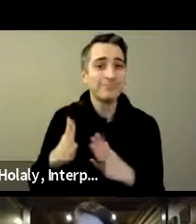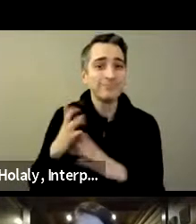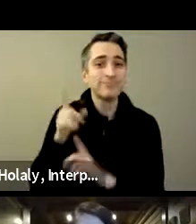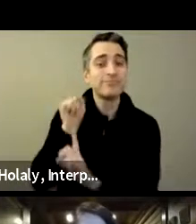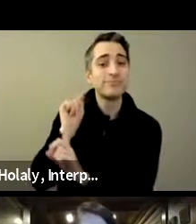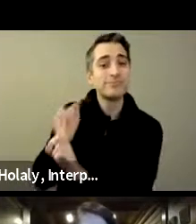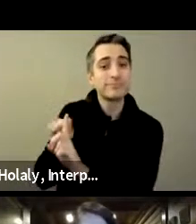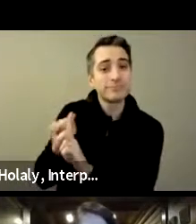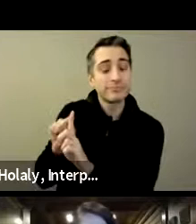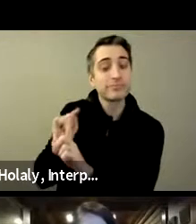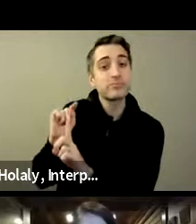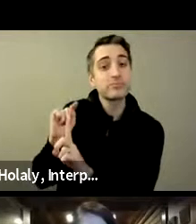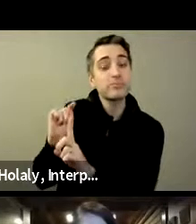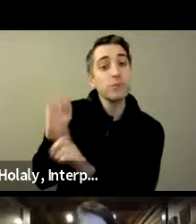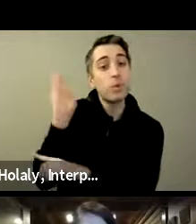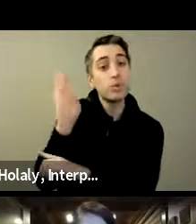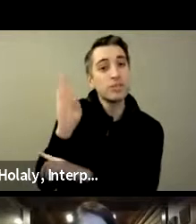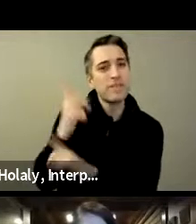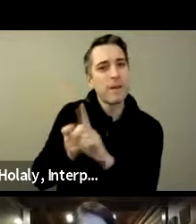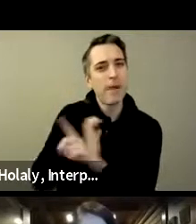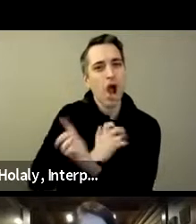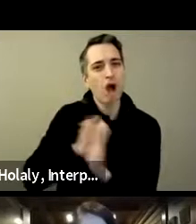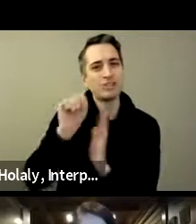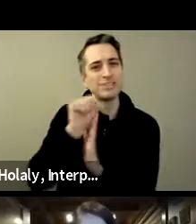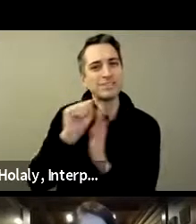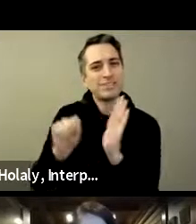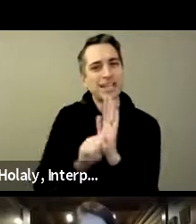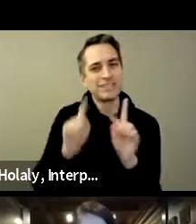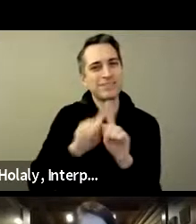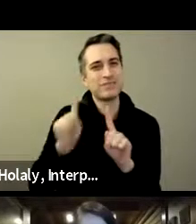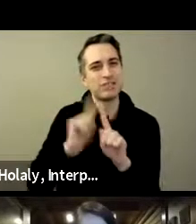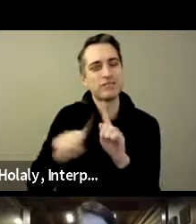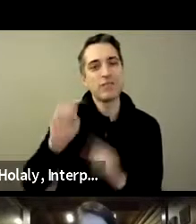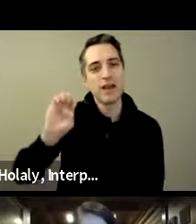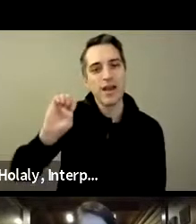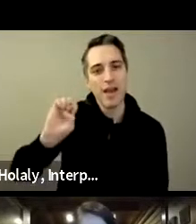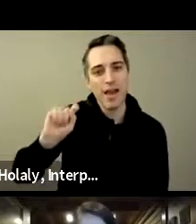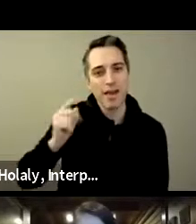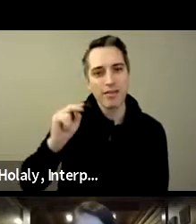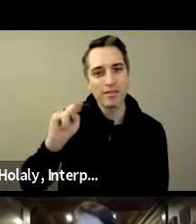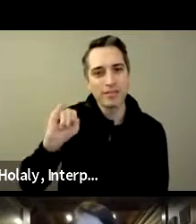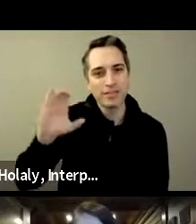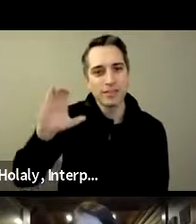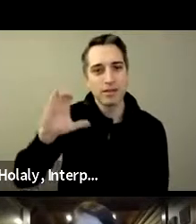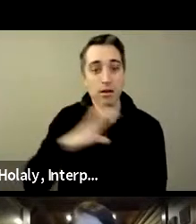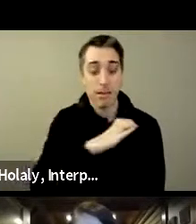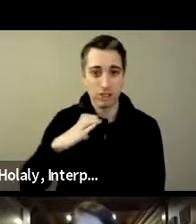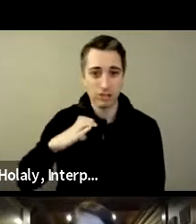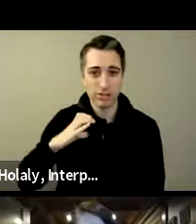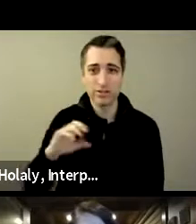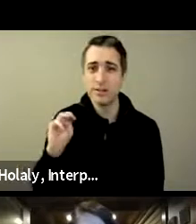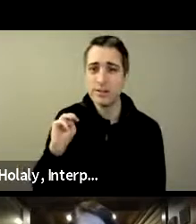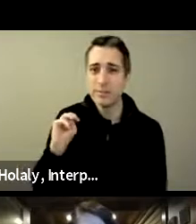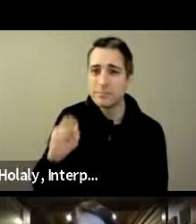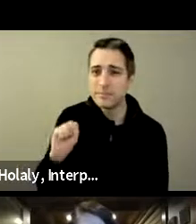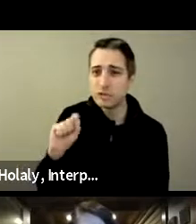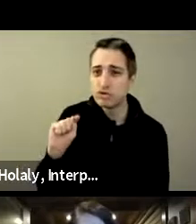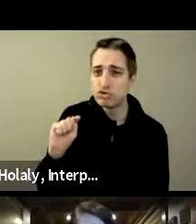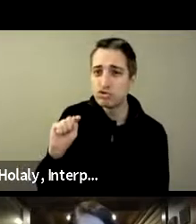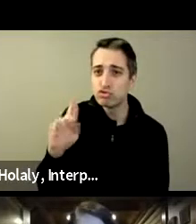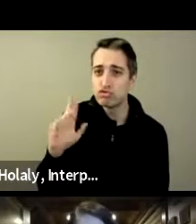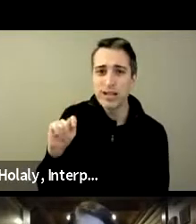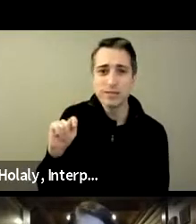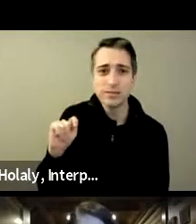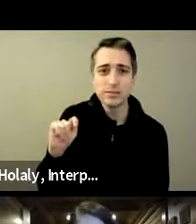various ethnic commissions. Is Ms. Trent an attendee? Has she been brought over as a panelist